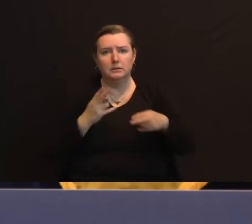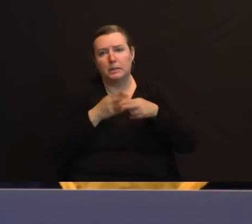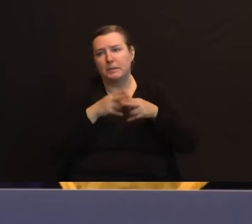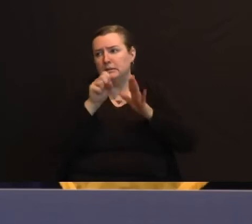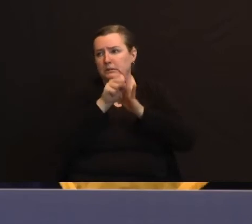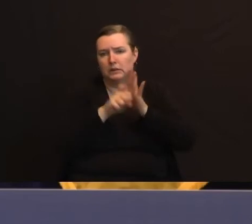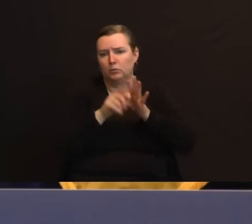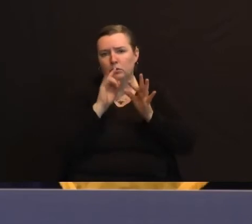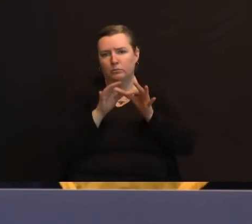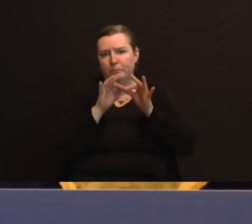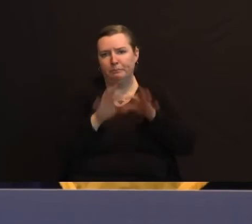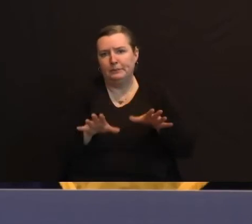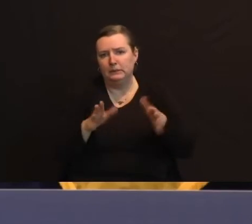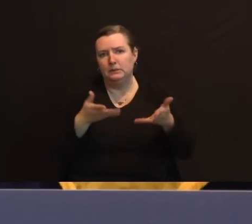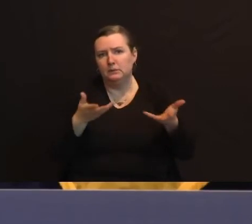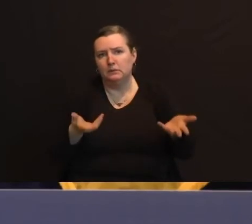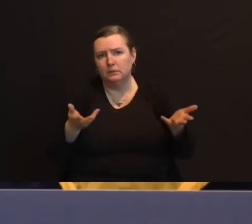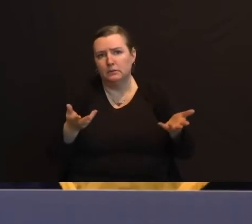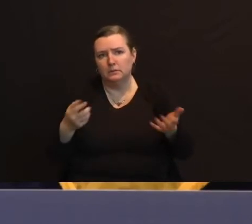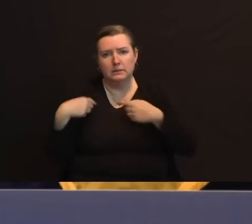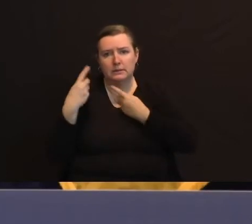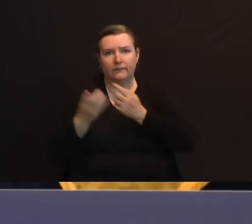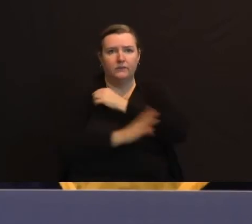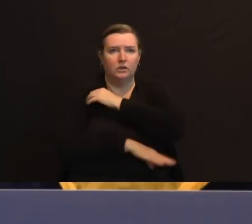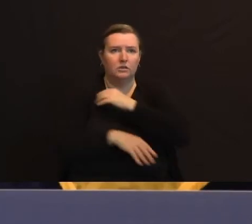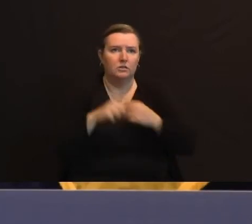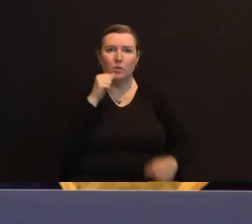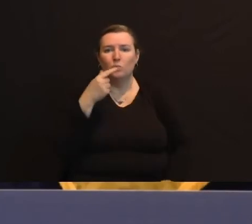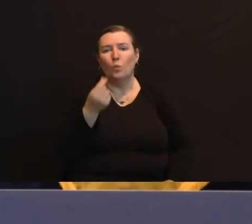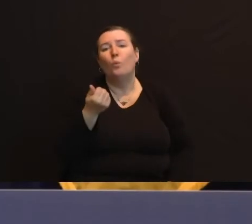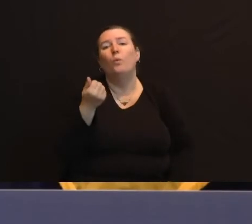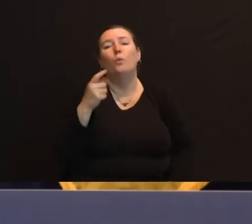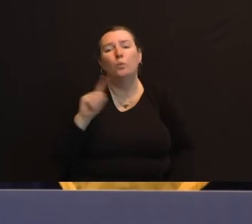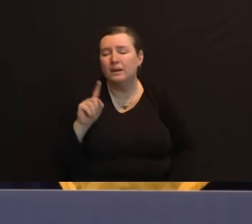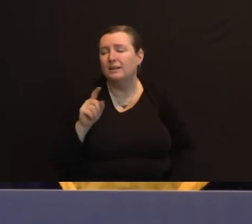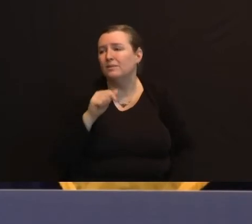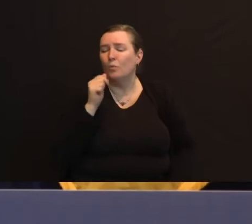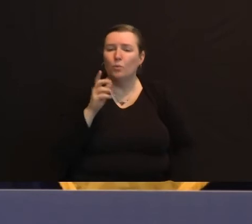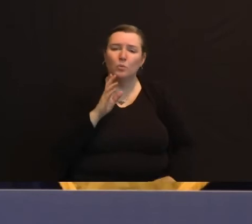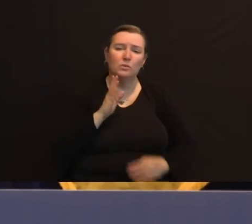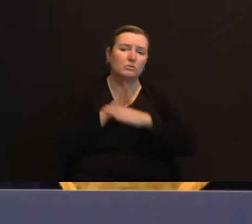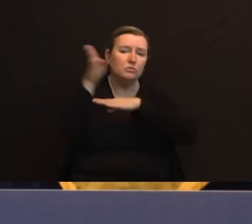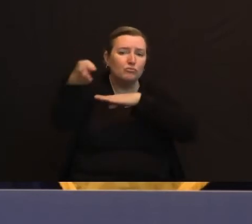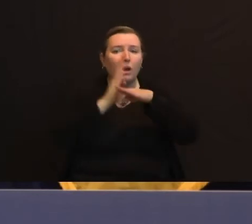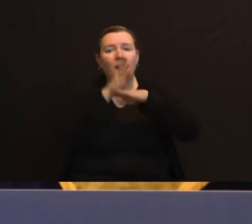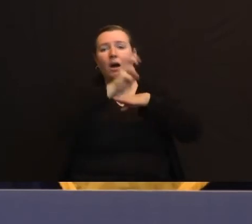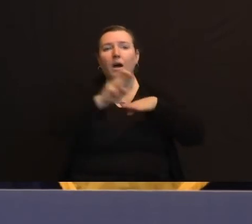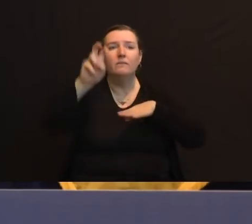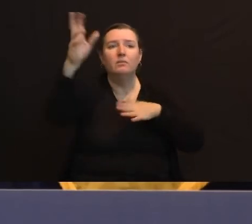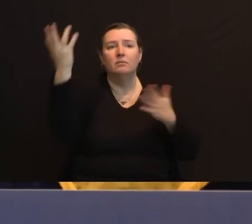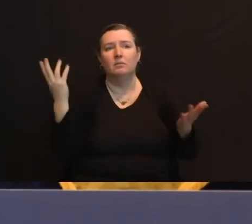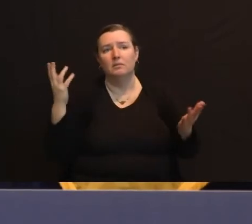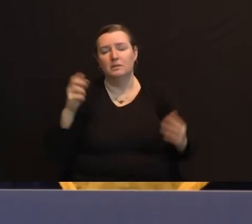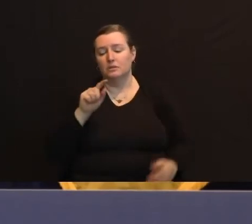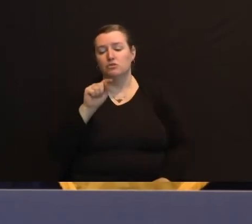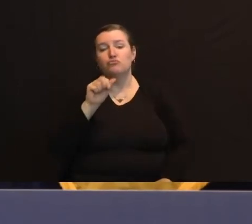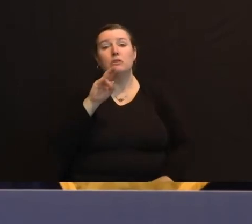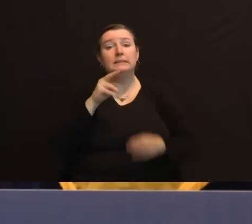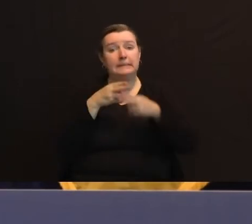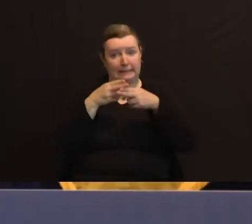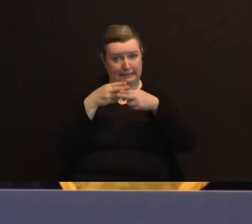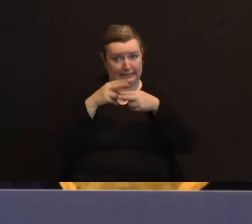been saying, I think, since September at this point, just don't travel. In terms of the transient and essential business carve-outs of